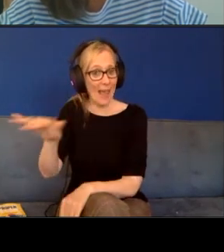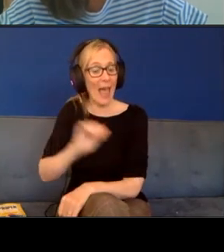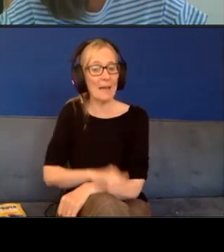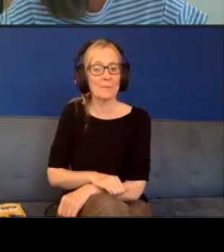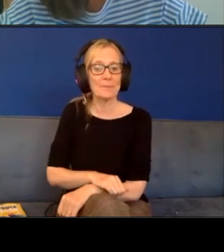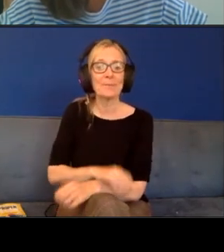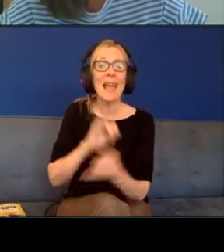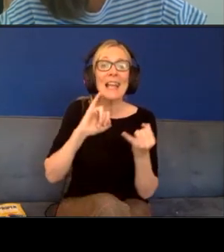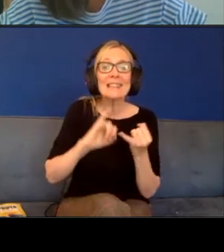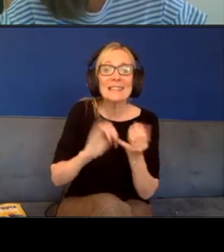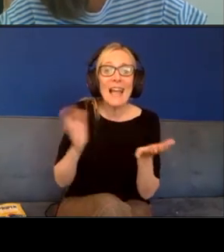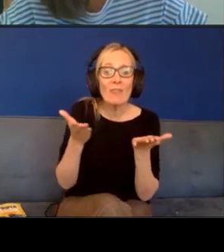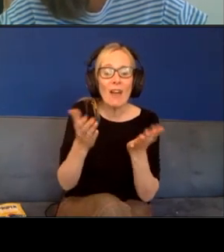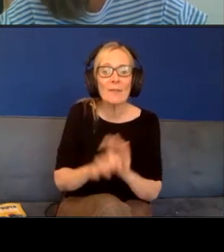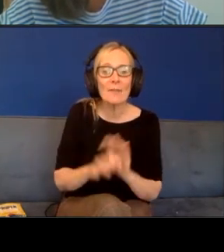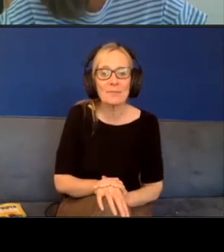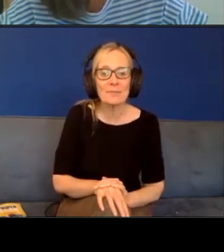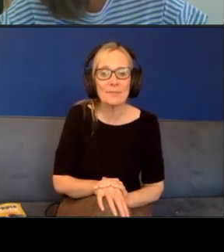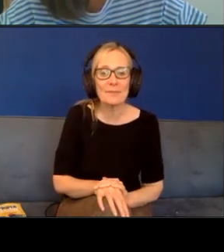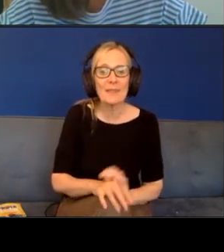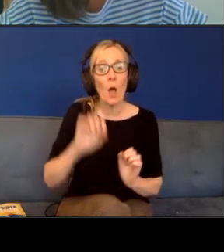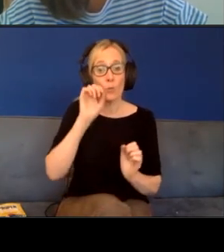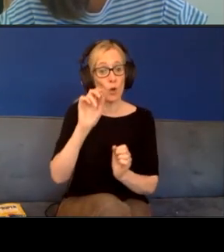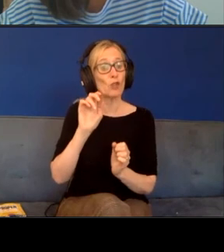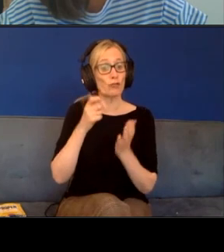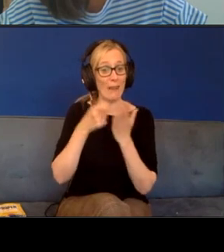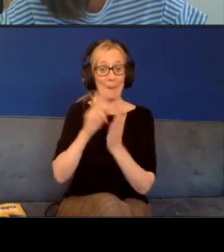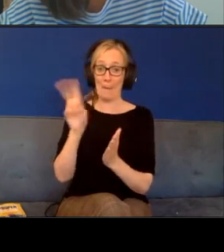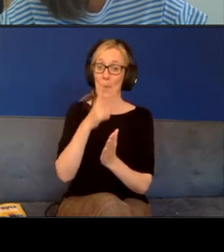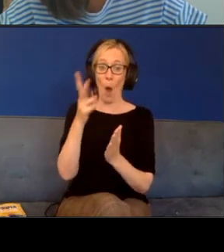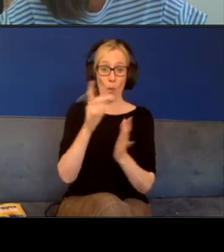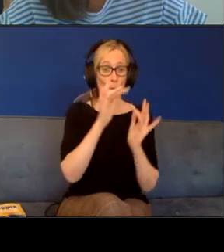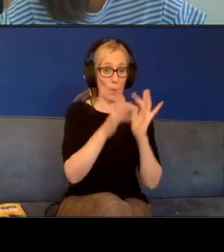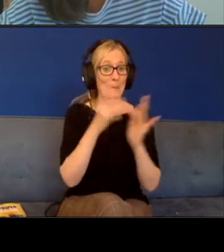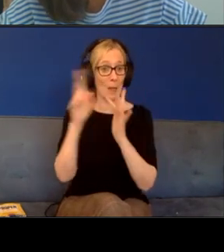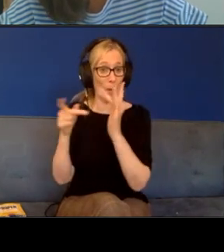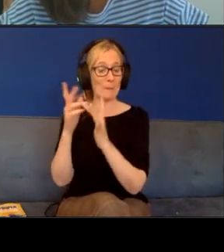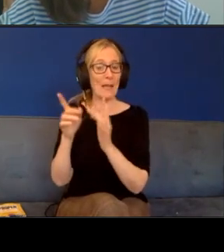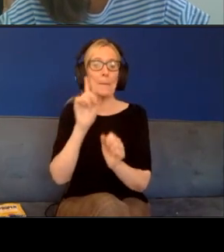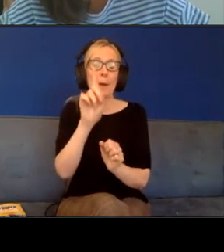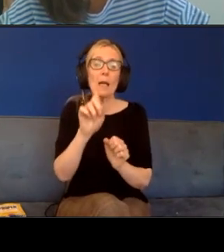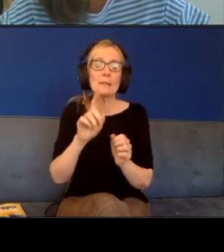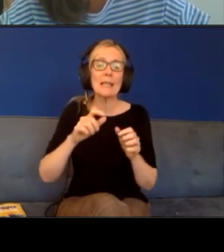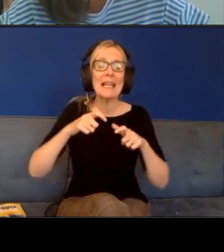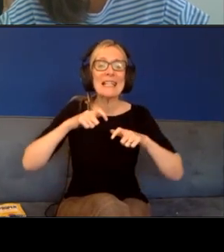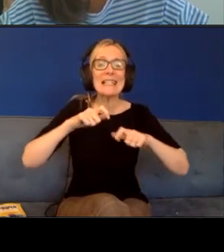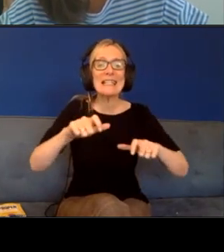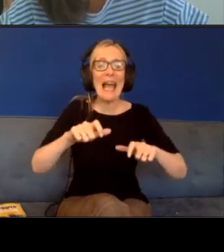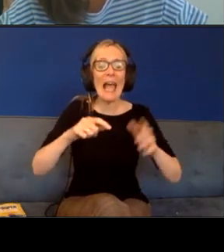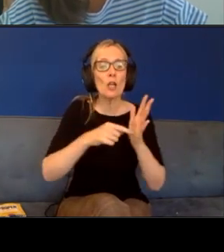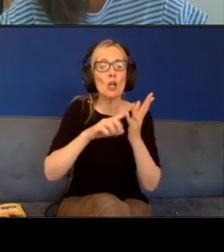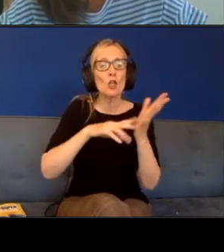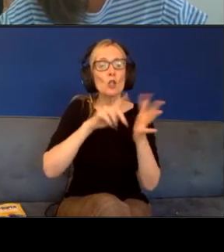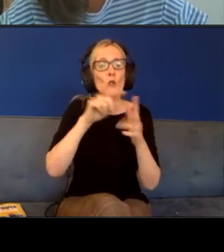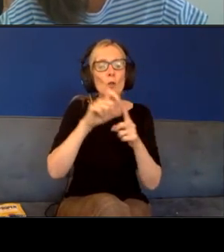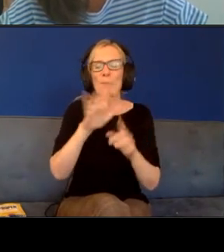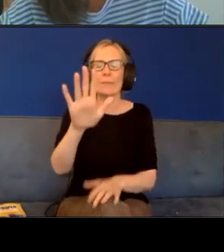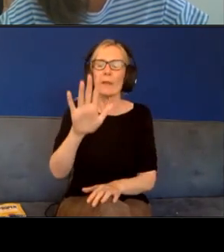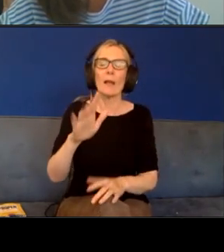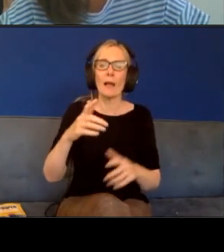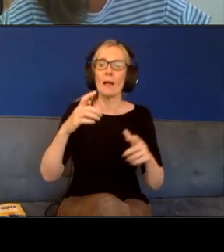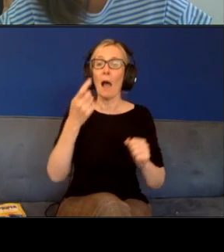Thanks. I would recommend both of those things as well, but also stay tuned for the release of the,